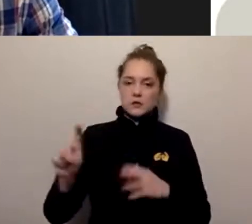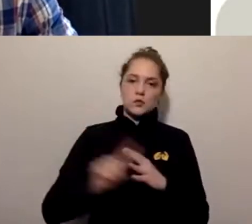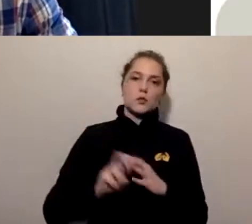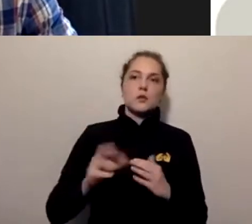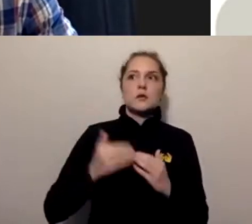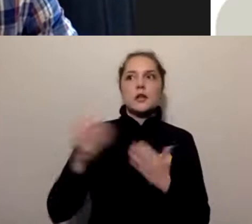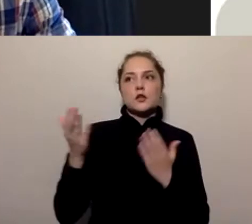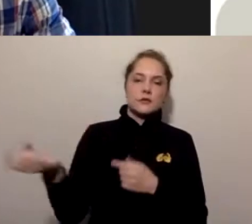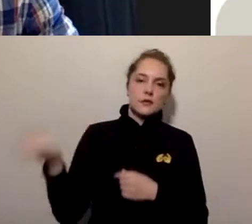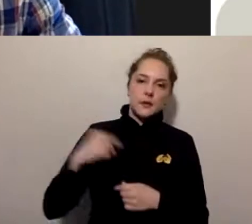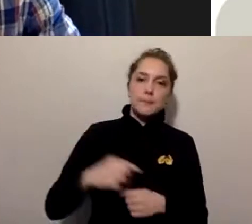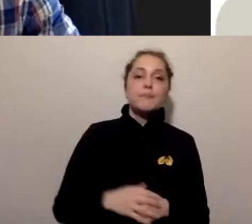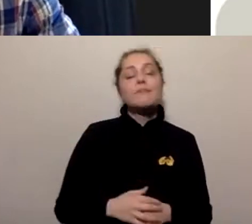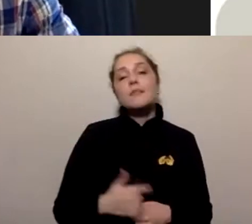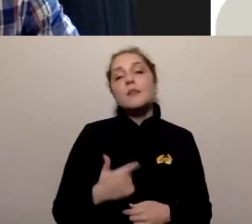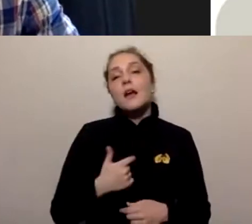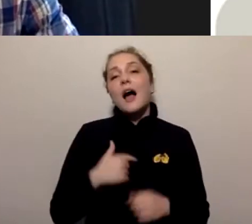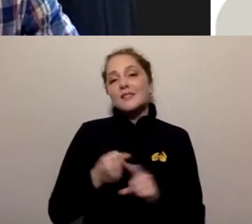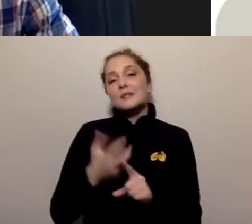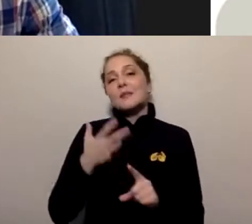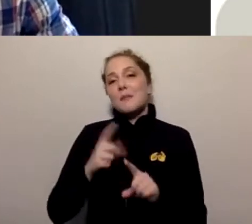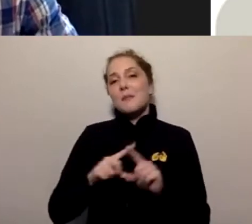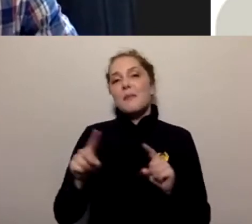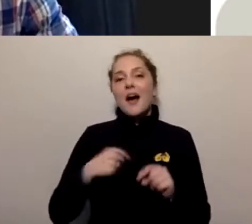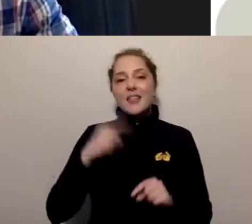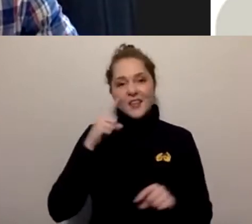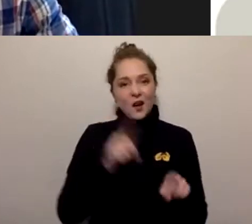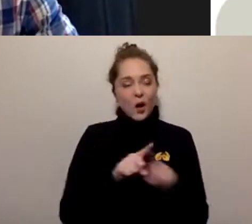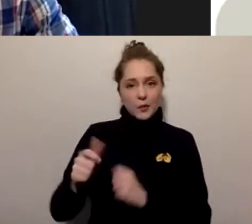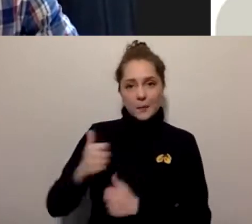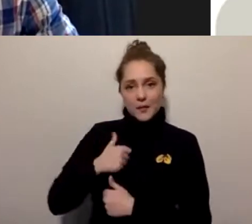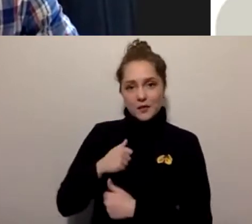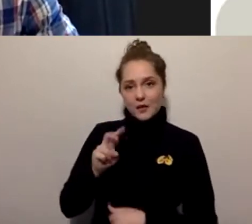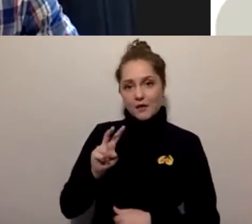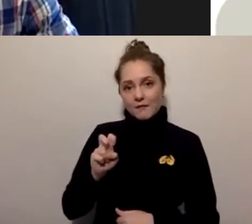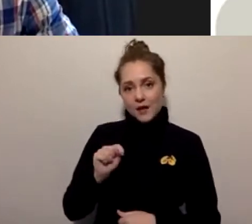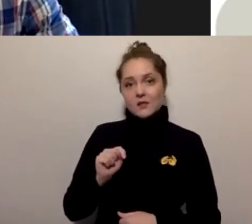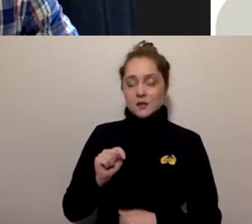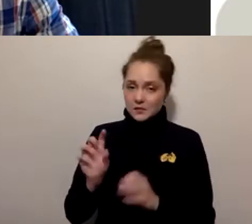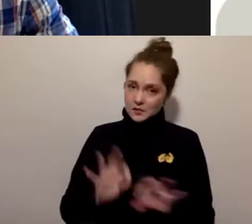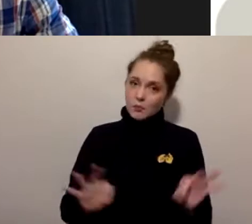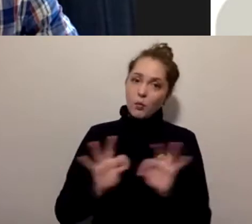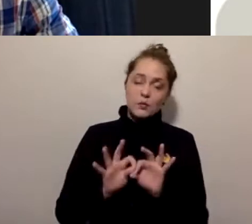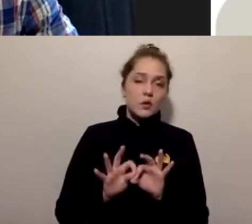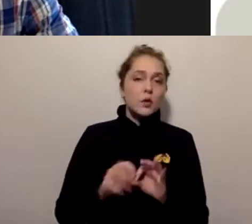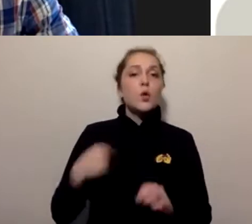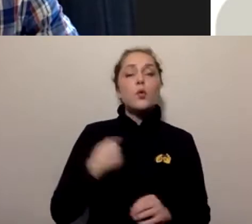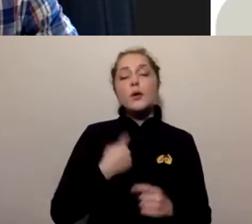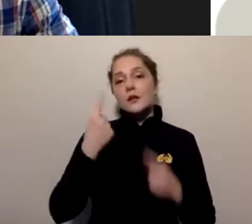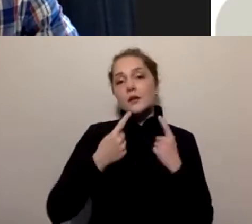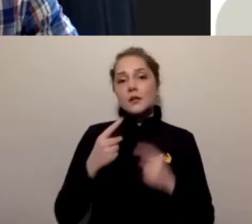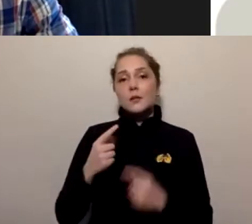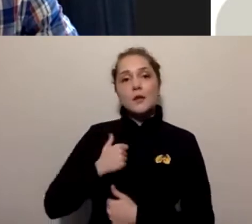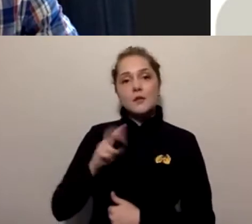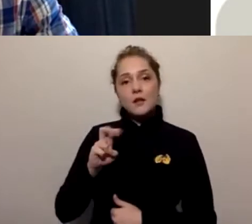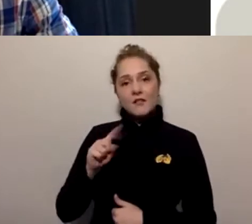service to come around. I could expand on that. I think veterans is a big one. As we take into consideration the veterans who live